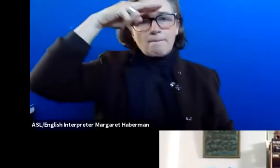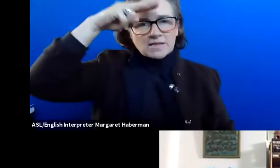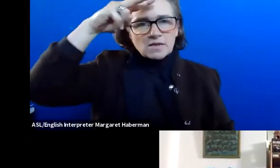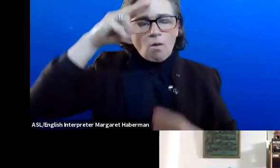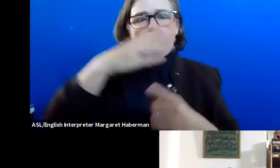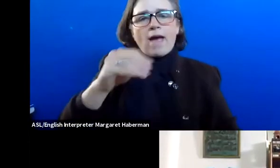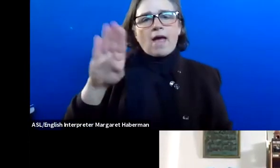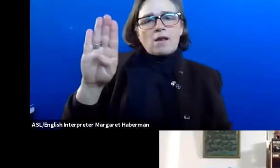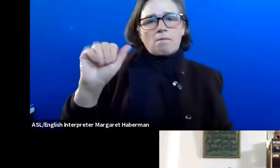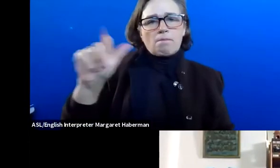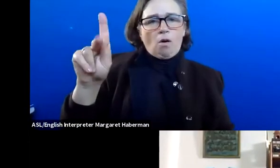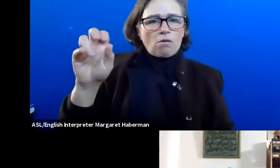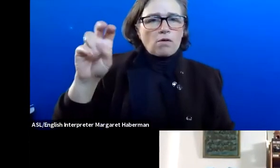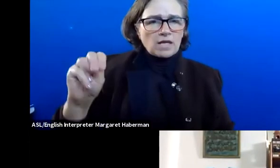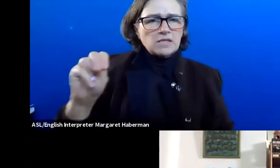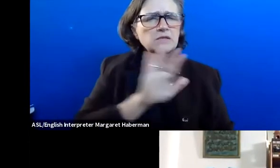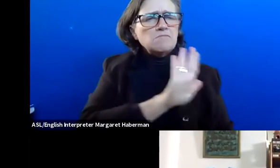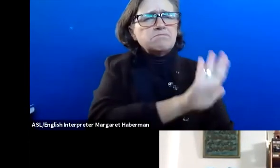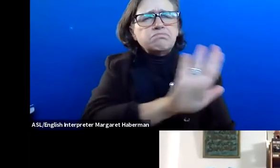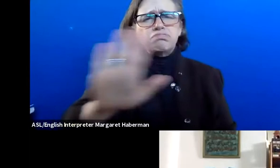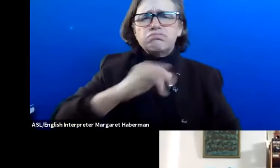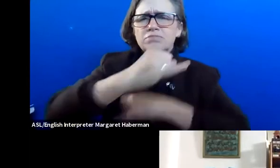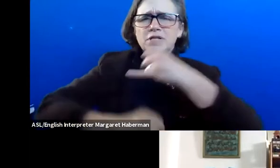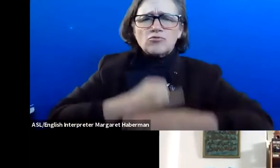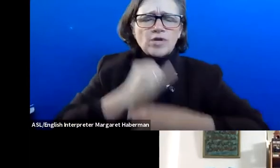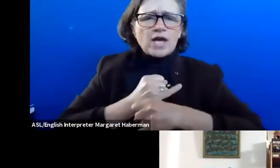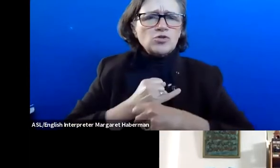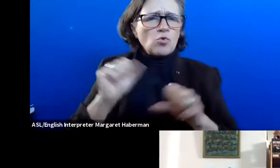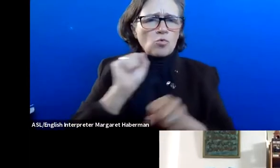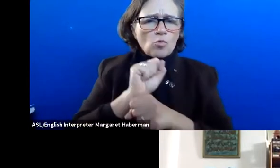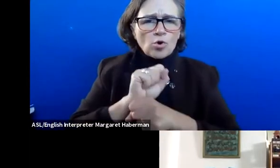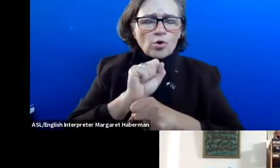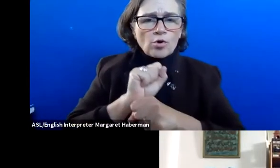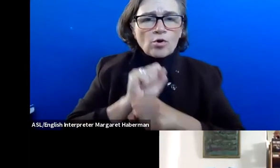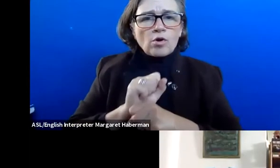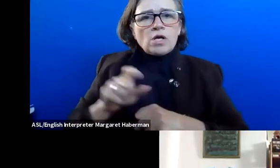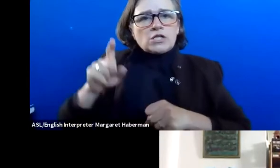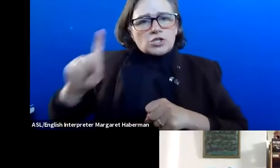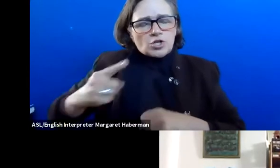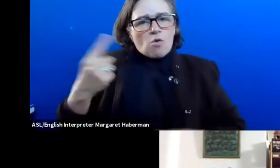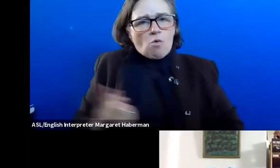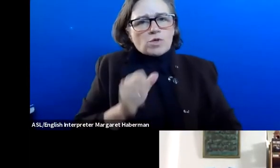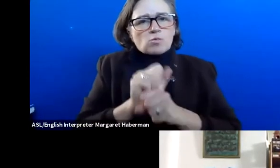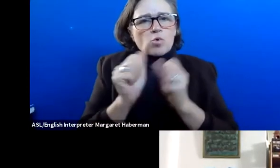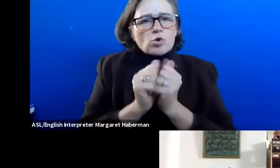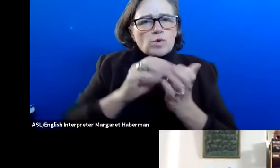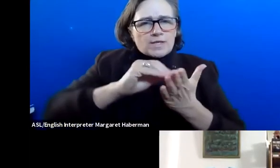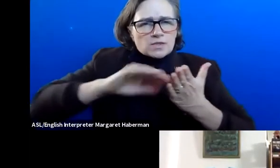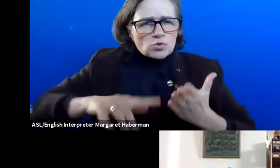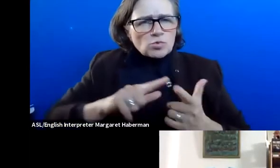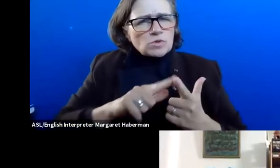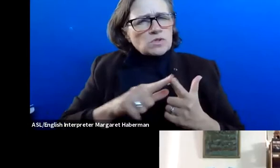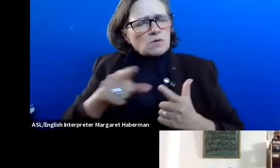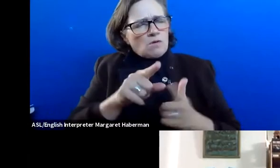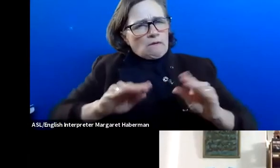Focusing on schools, her courses interrogate the role of teachers and students in cultivating their political clarity to engage in